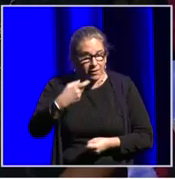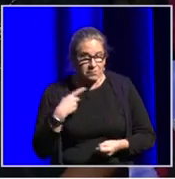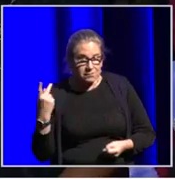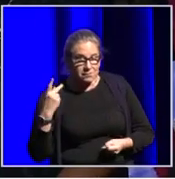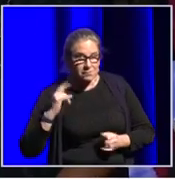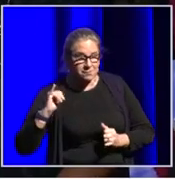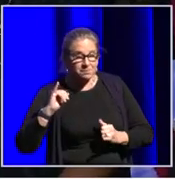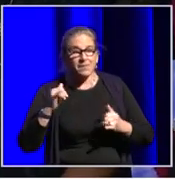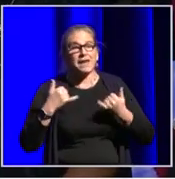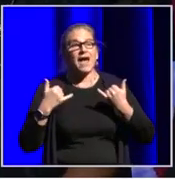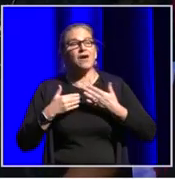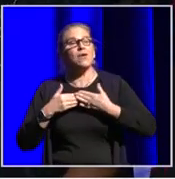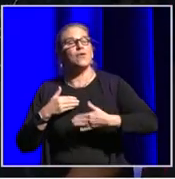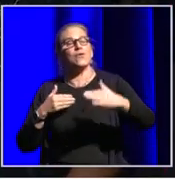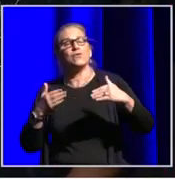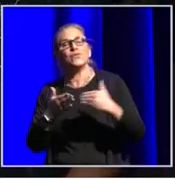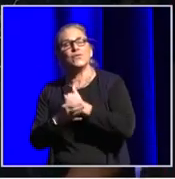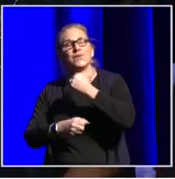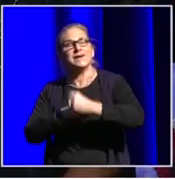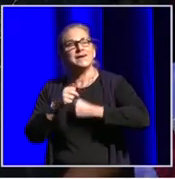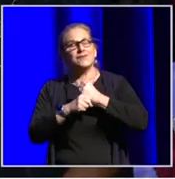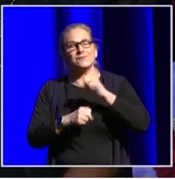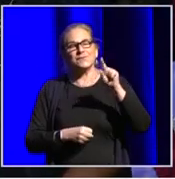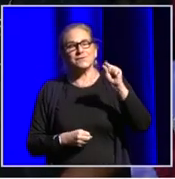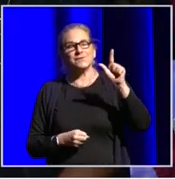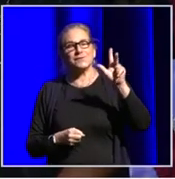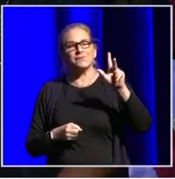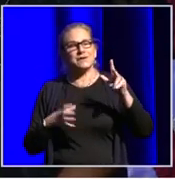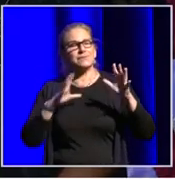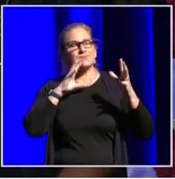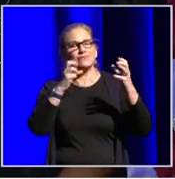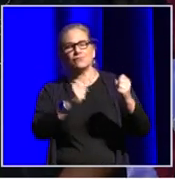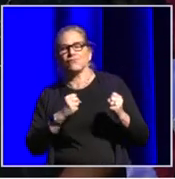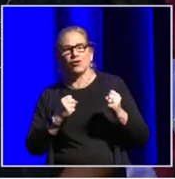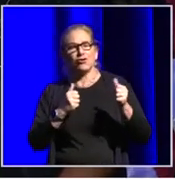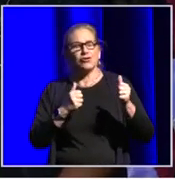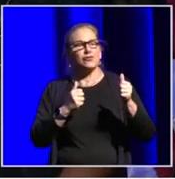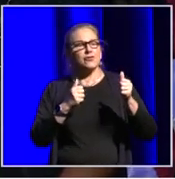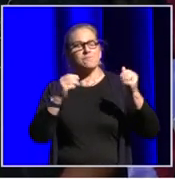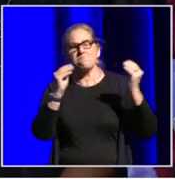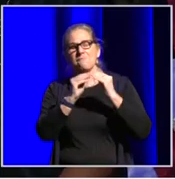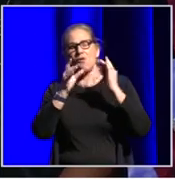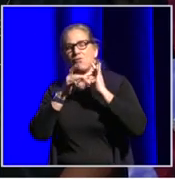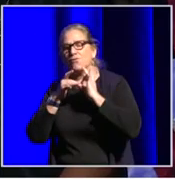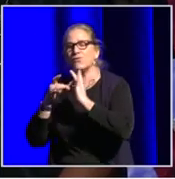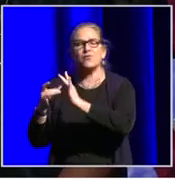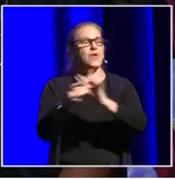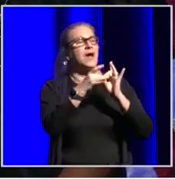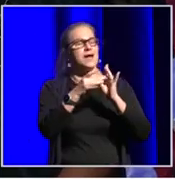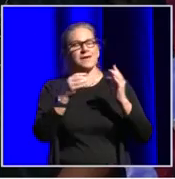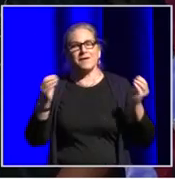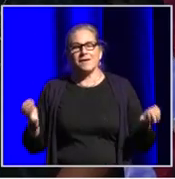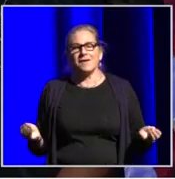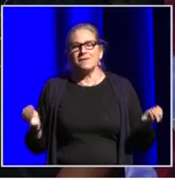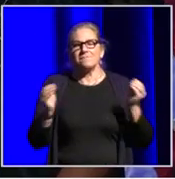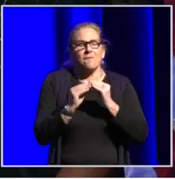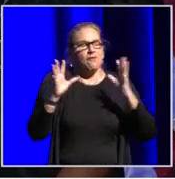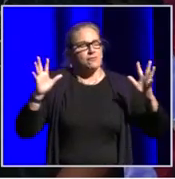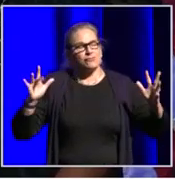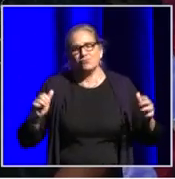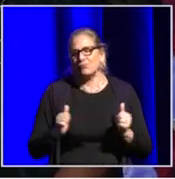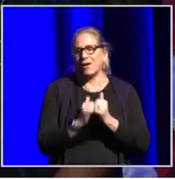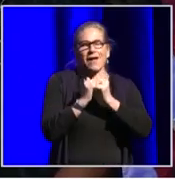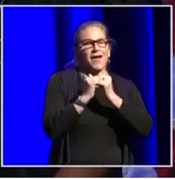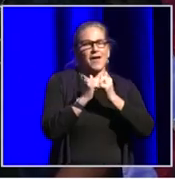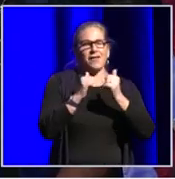more stronger, all the more united, all the more better together, as we let the light of your peace lead us and guide us in all truth